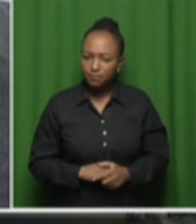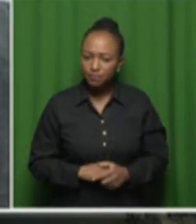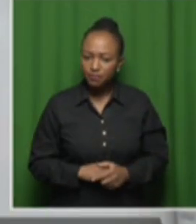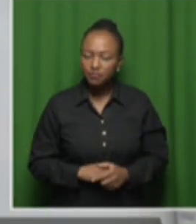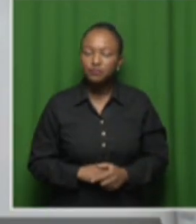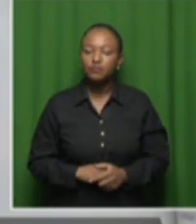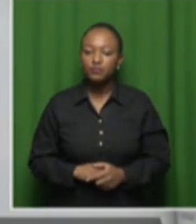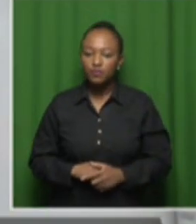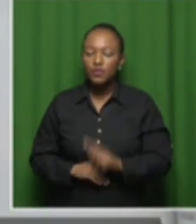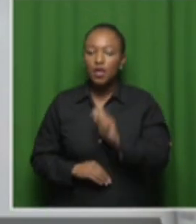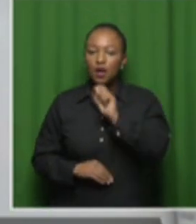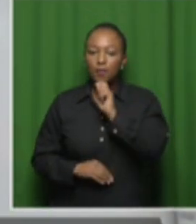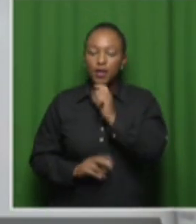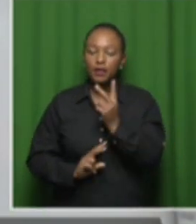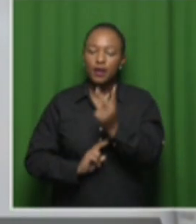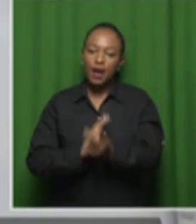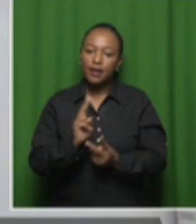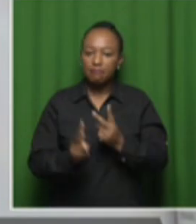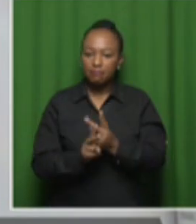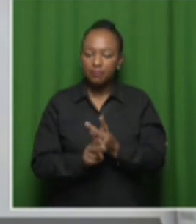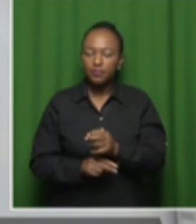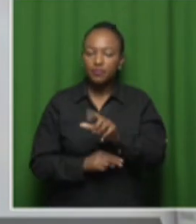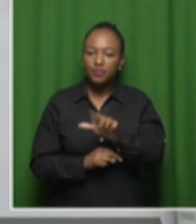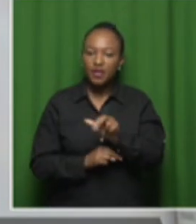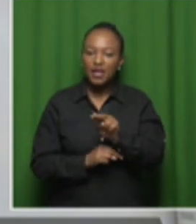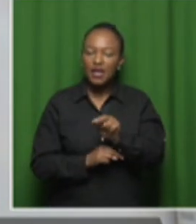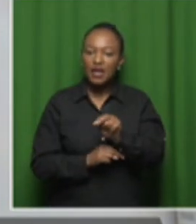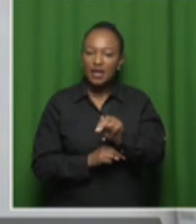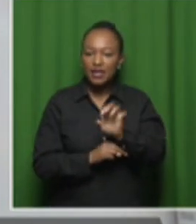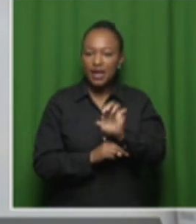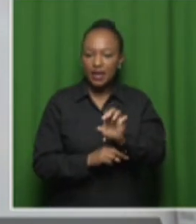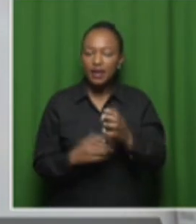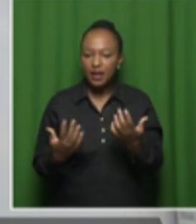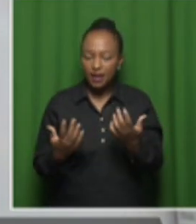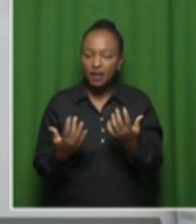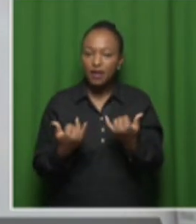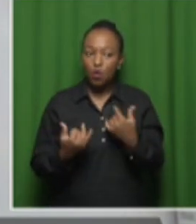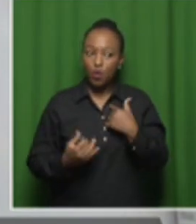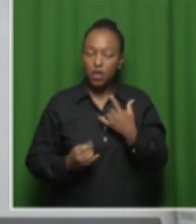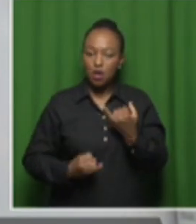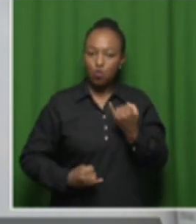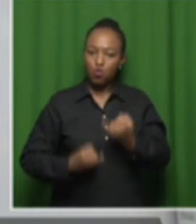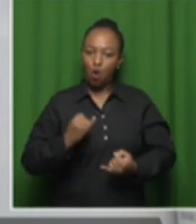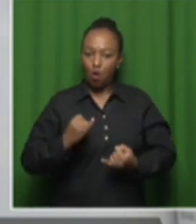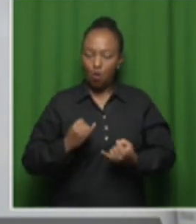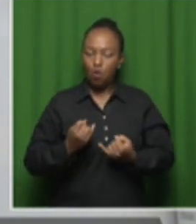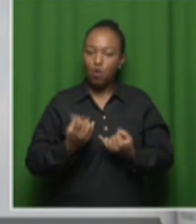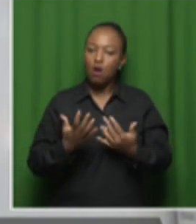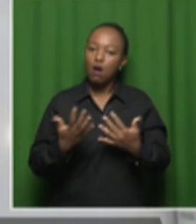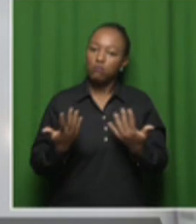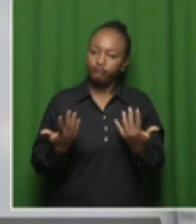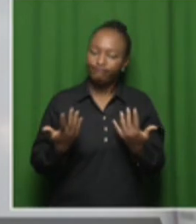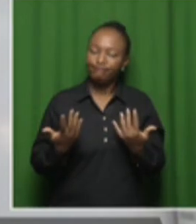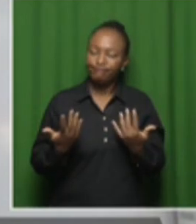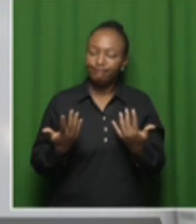Good morning once again, Leanne. What I'd like to say is that where we are going wrong is particularly in not